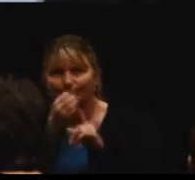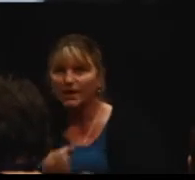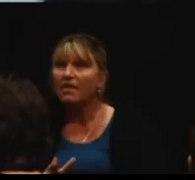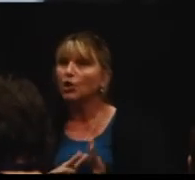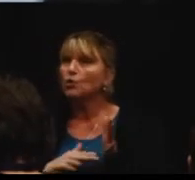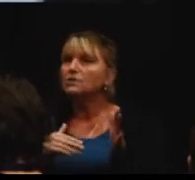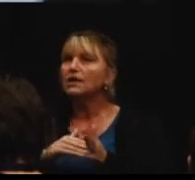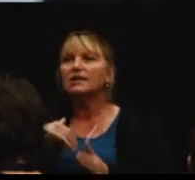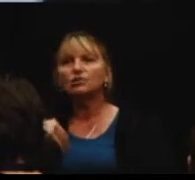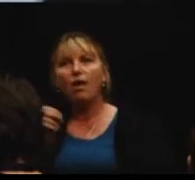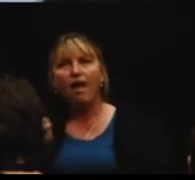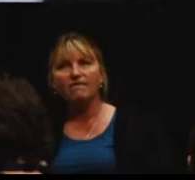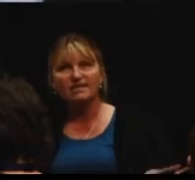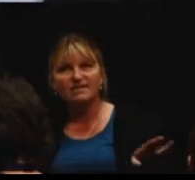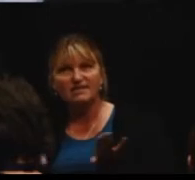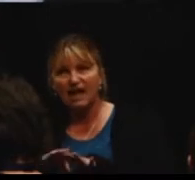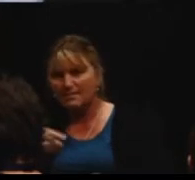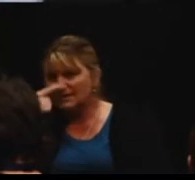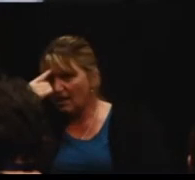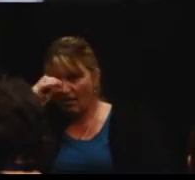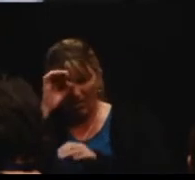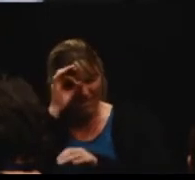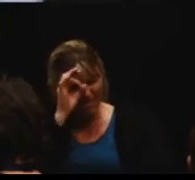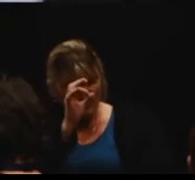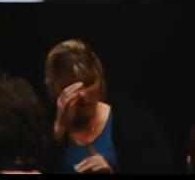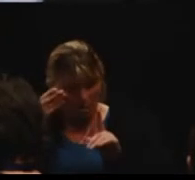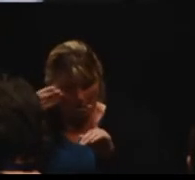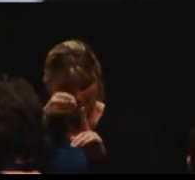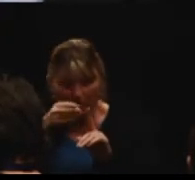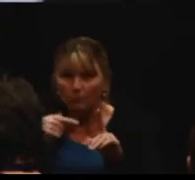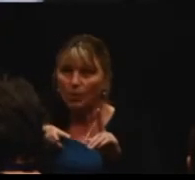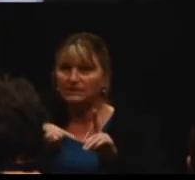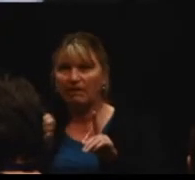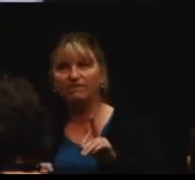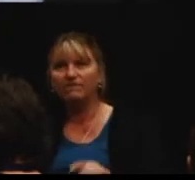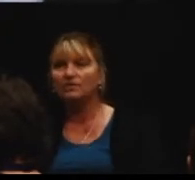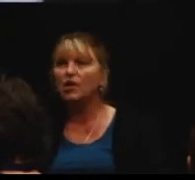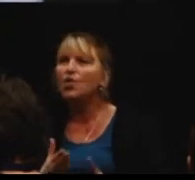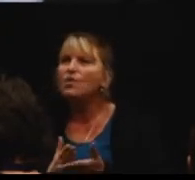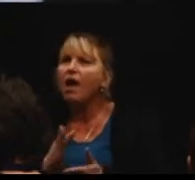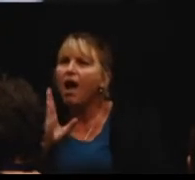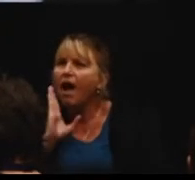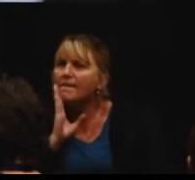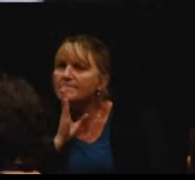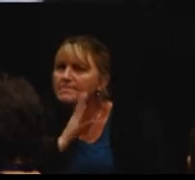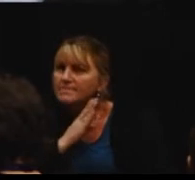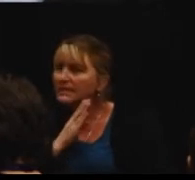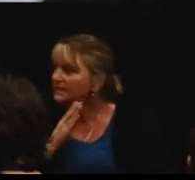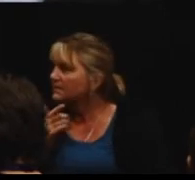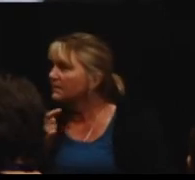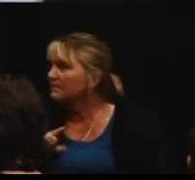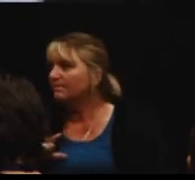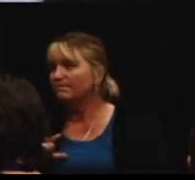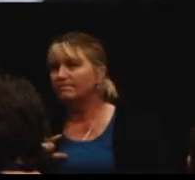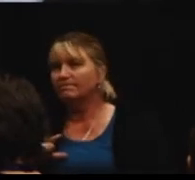have exactly the same kind of single vision of purpose. And I really miss the fact that Sir Paul Callaghan is not with us